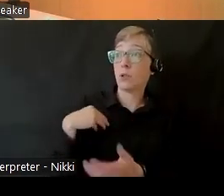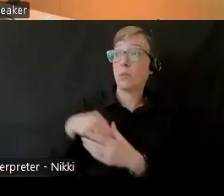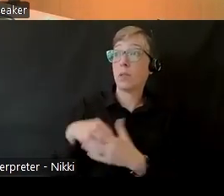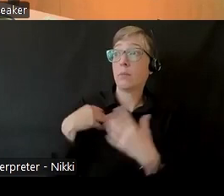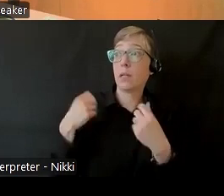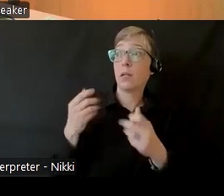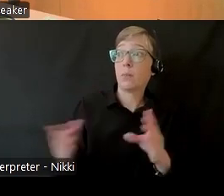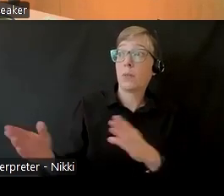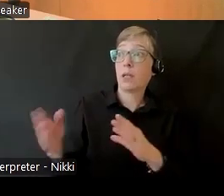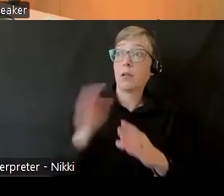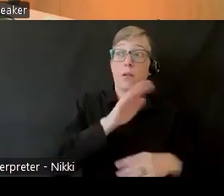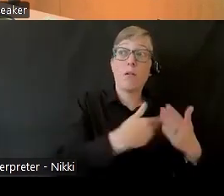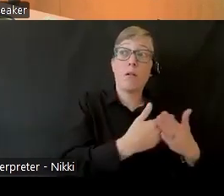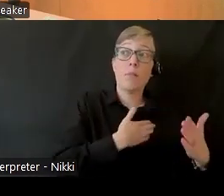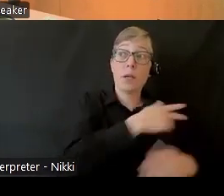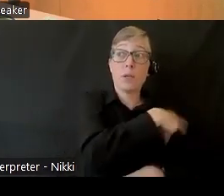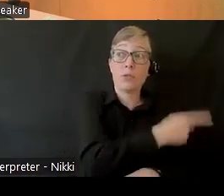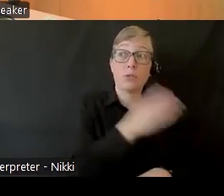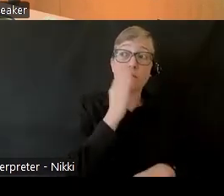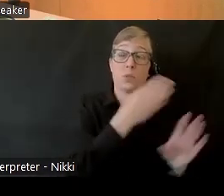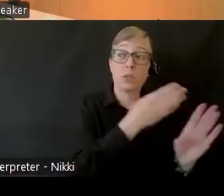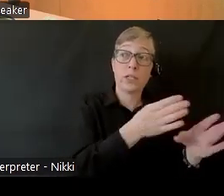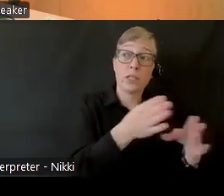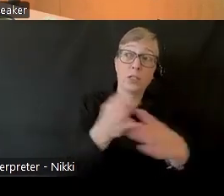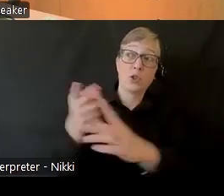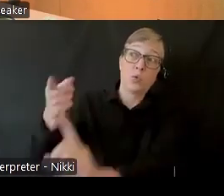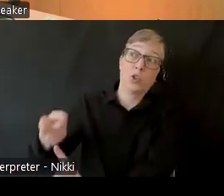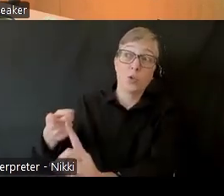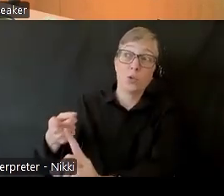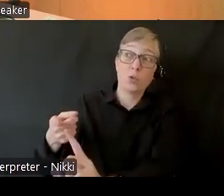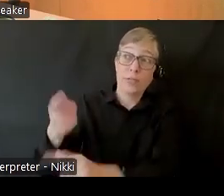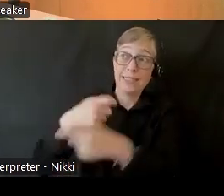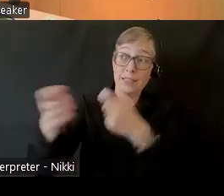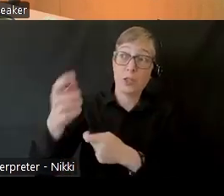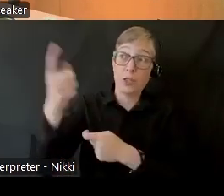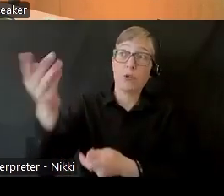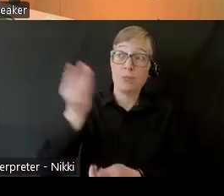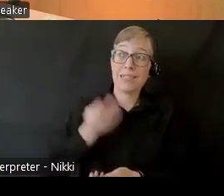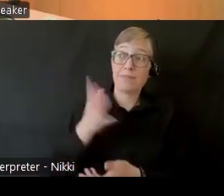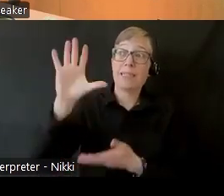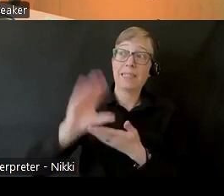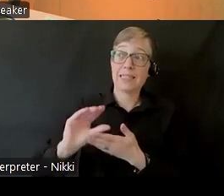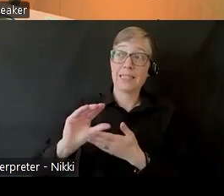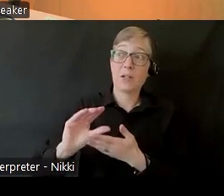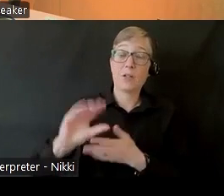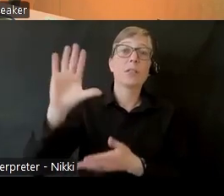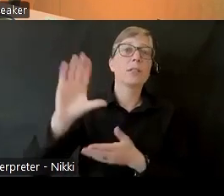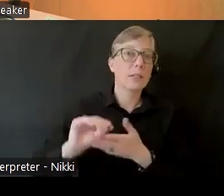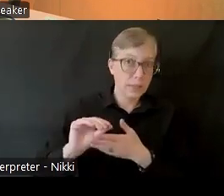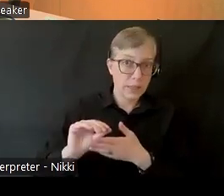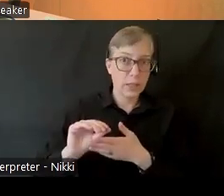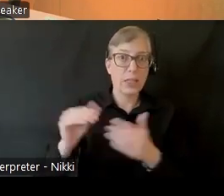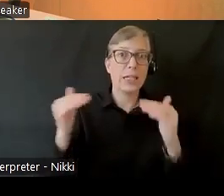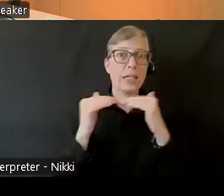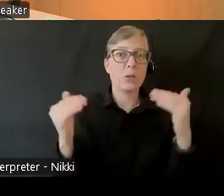patients towards you. In exchange, you give us discount, okay? And the discount is calculated as percent of the charge